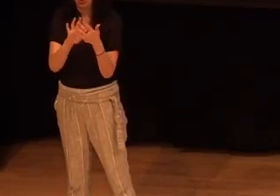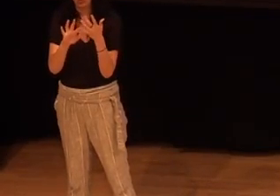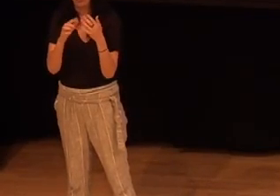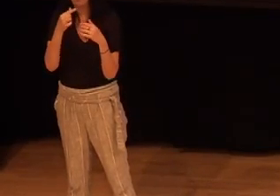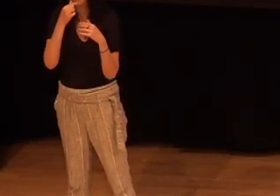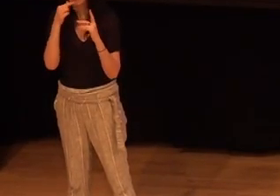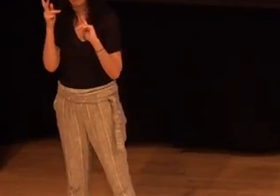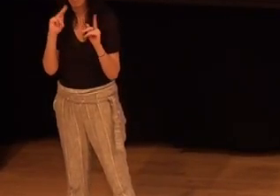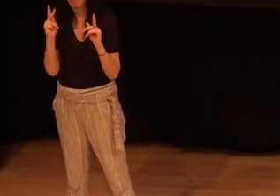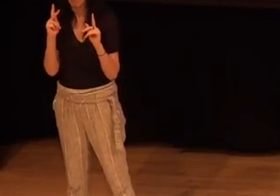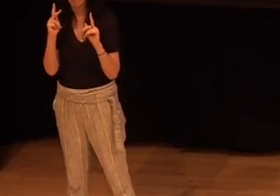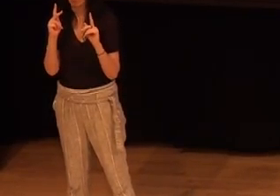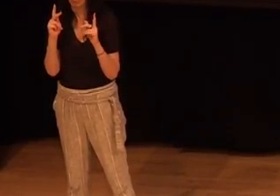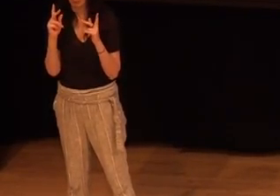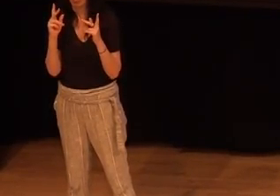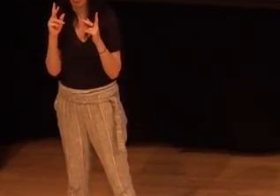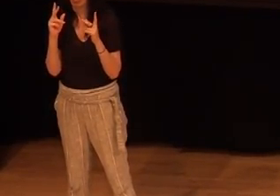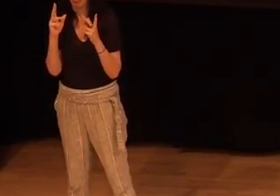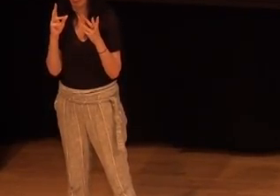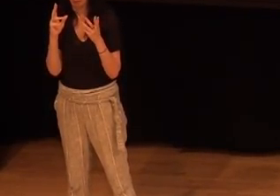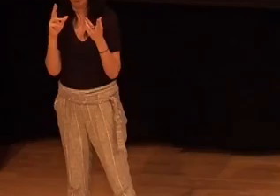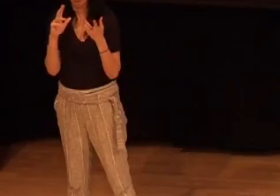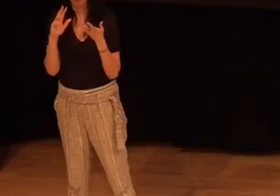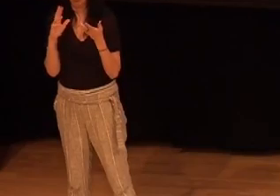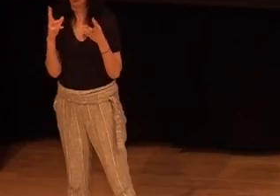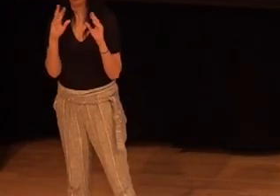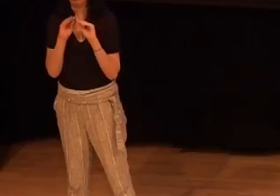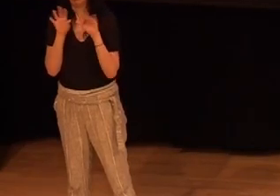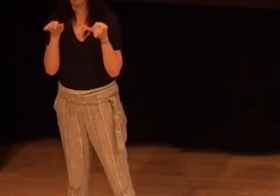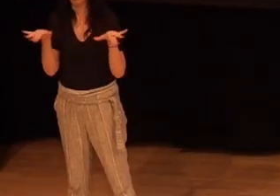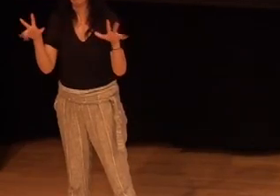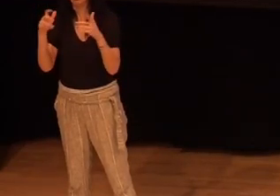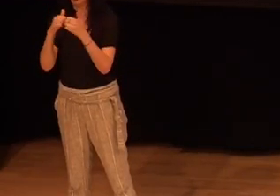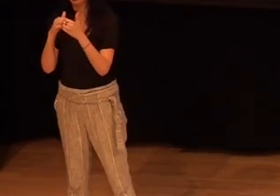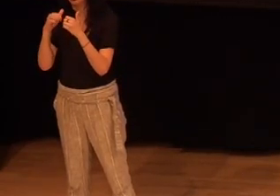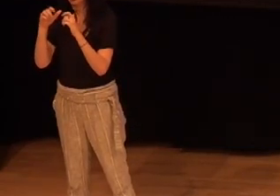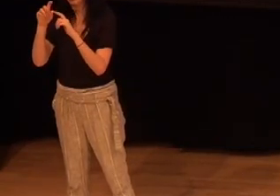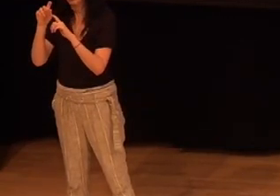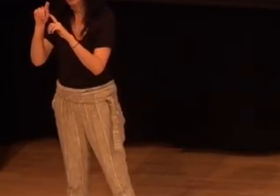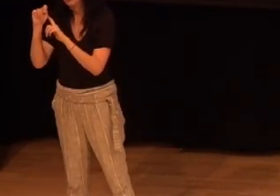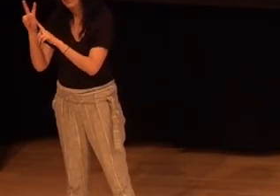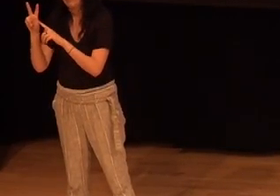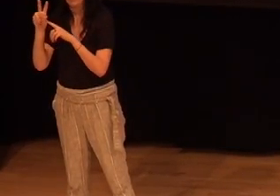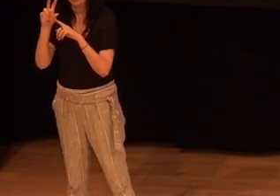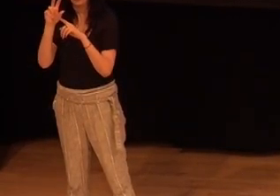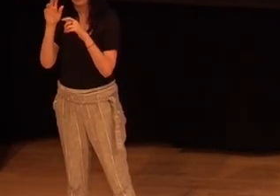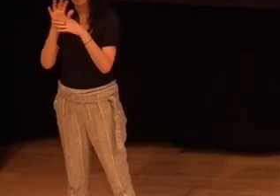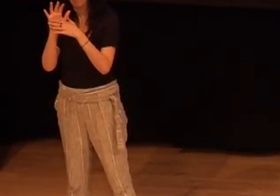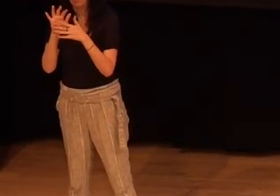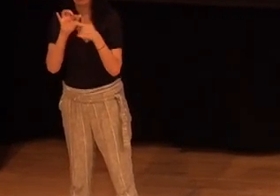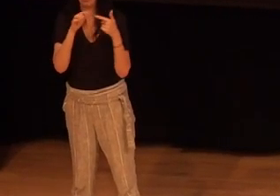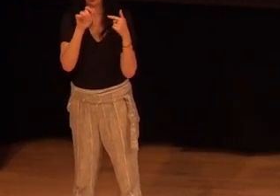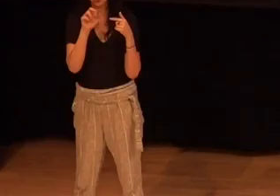gay people moving into the public arena, so that eventually you had shows like Queer Eye for the straight